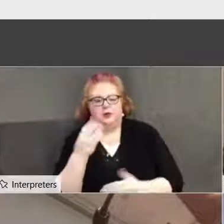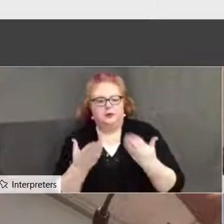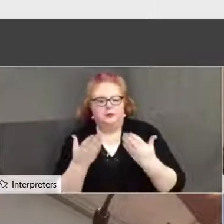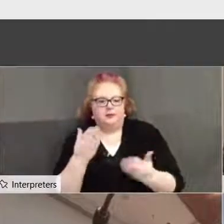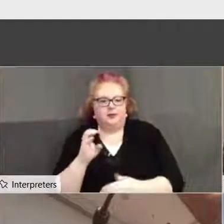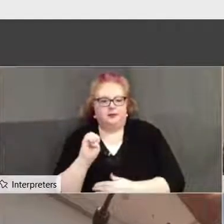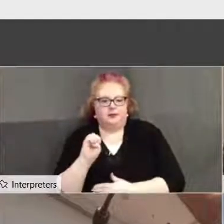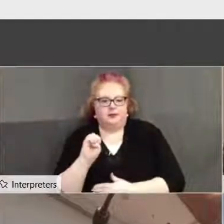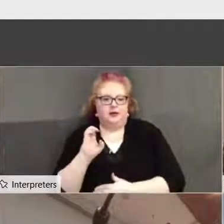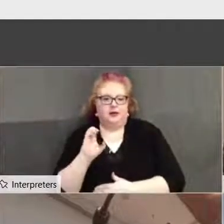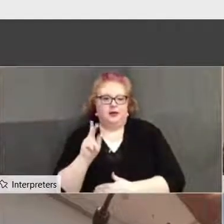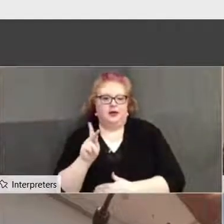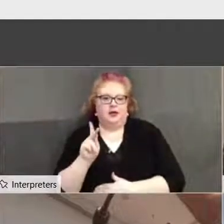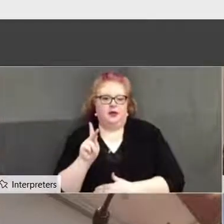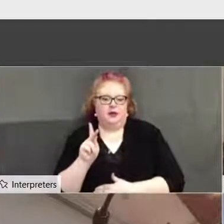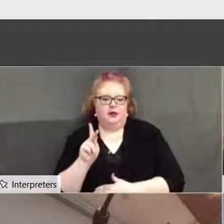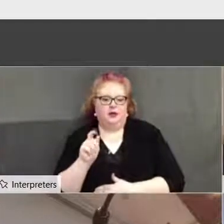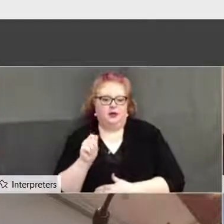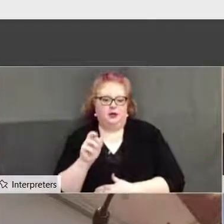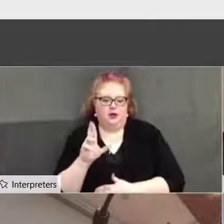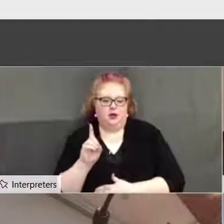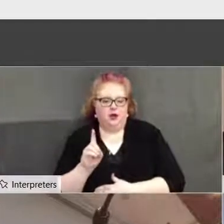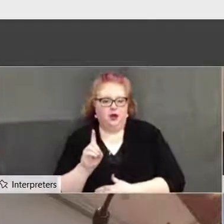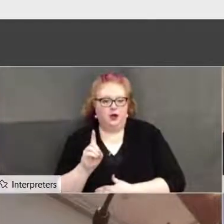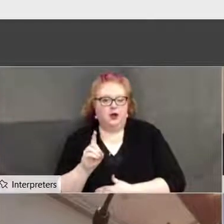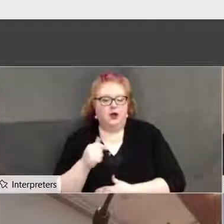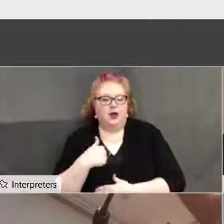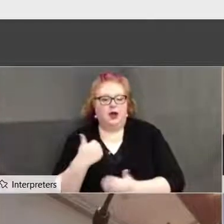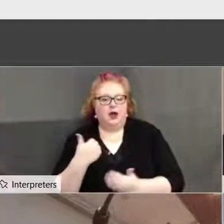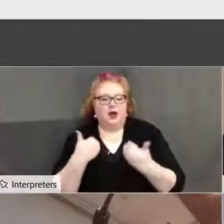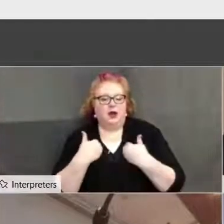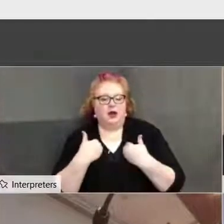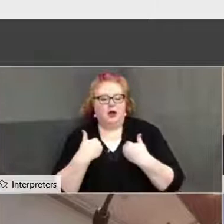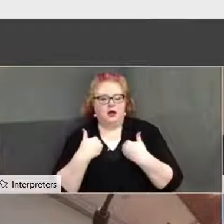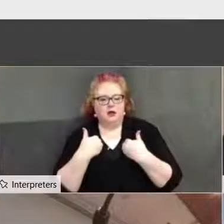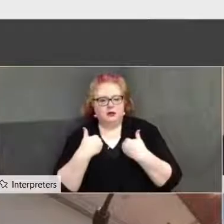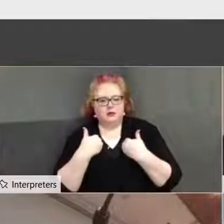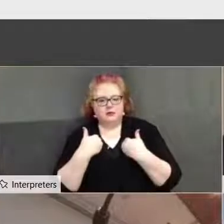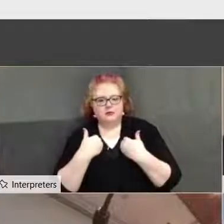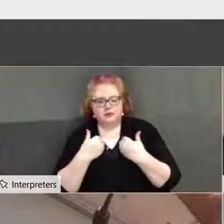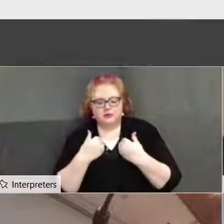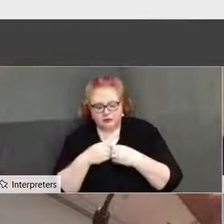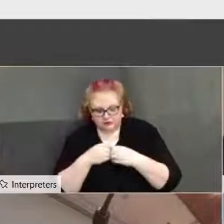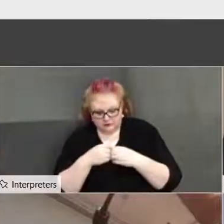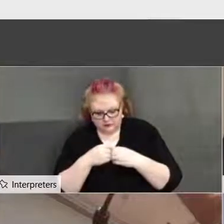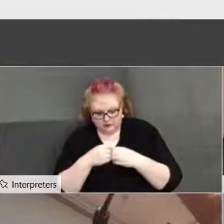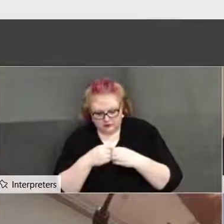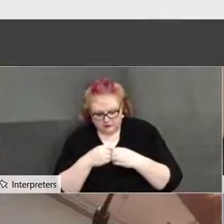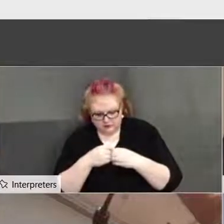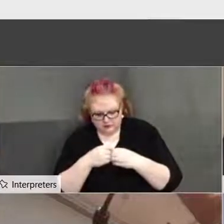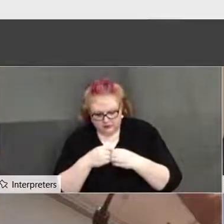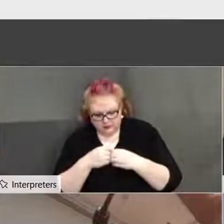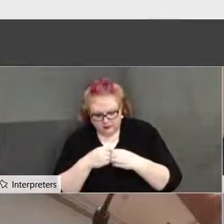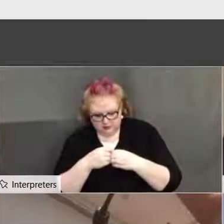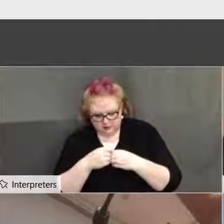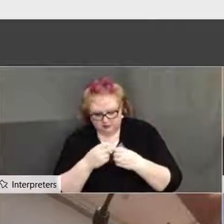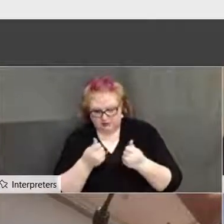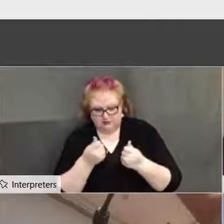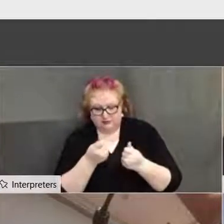Eckhart. I have many of the men that do the tennis up in Dunbar Community